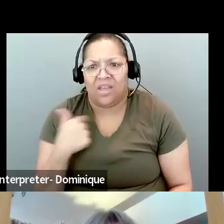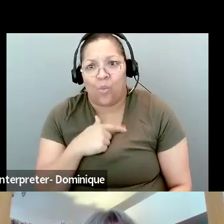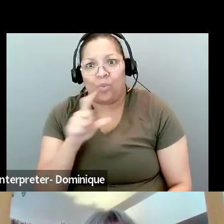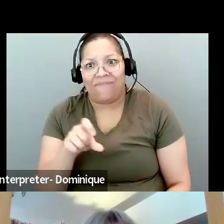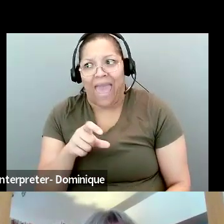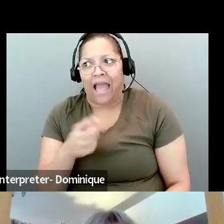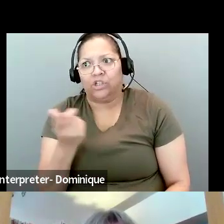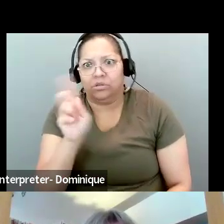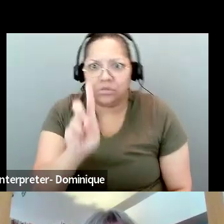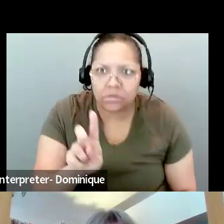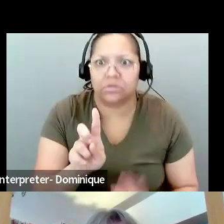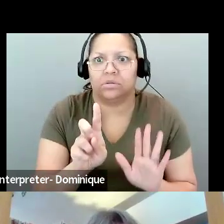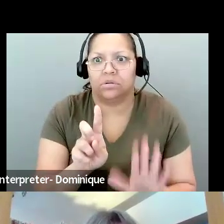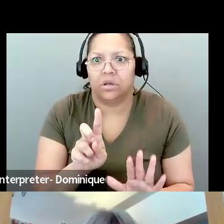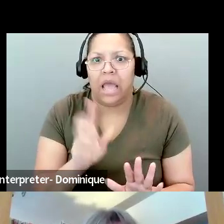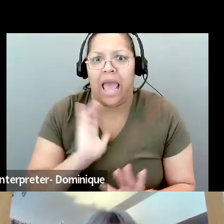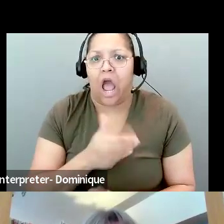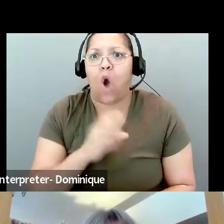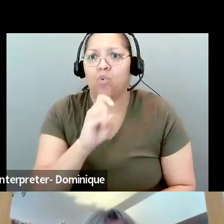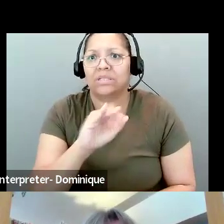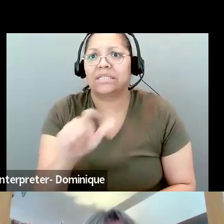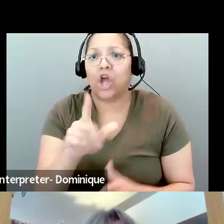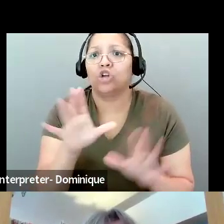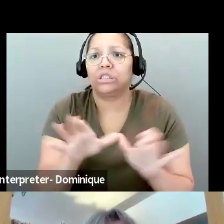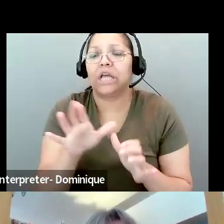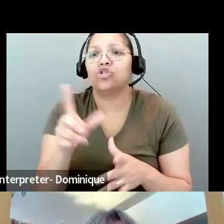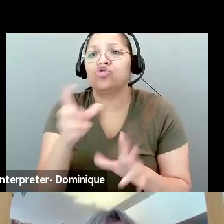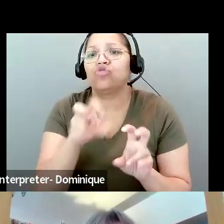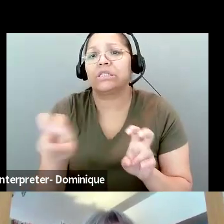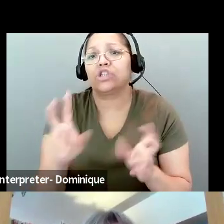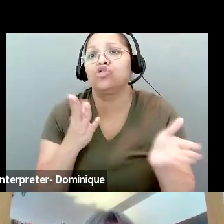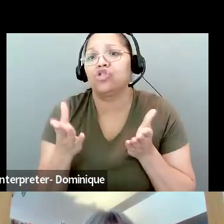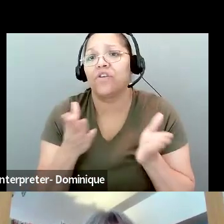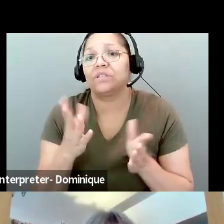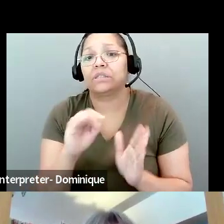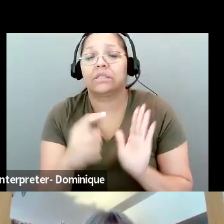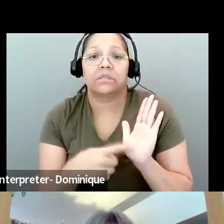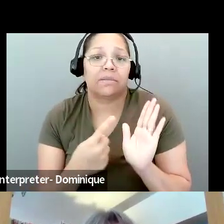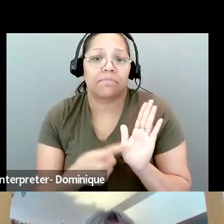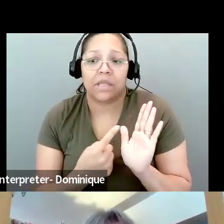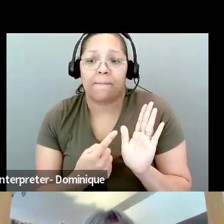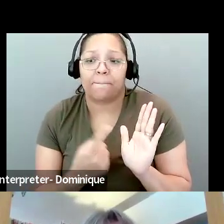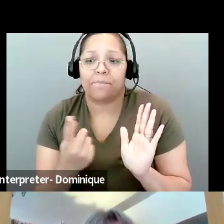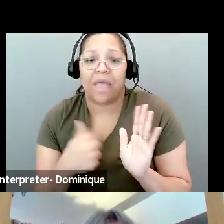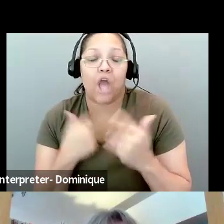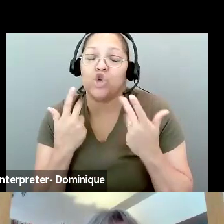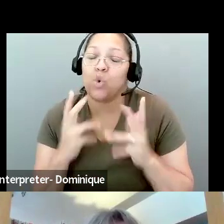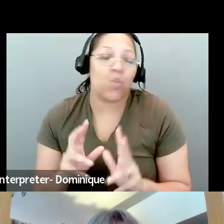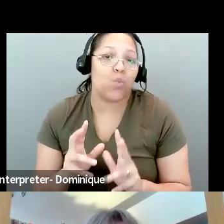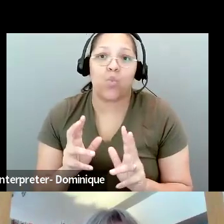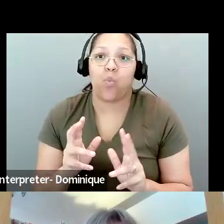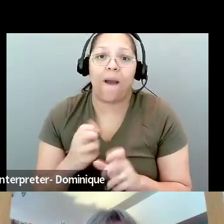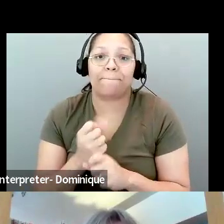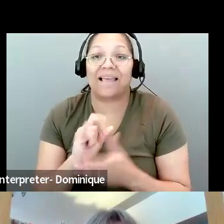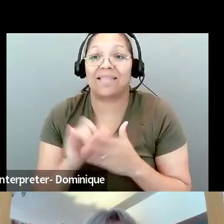in. Our SIL does transition services, and sometimes I don't want to make that comparison